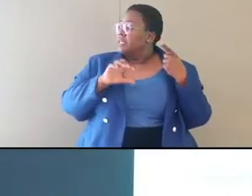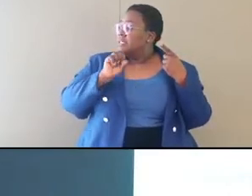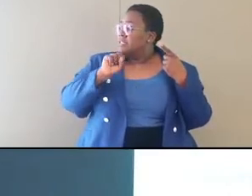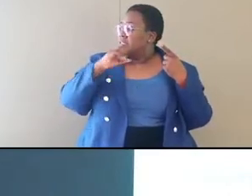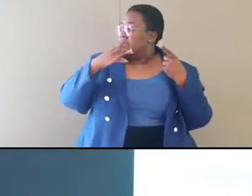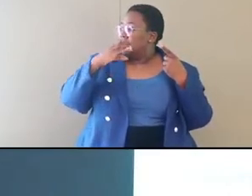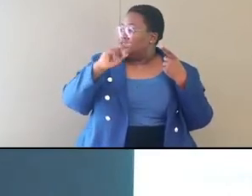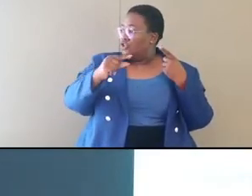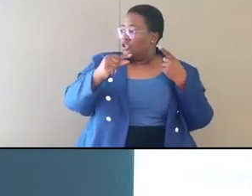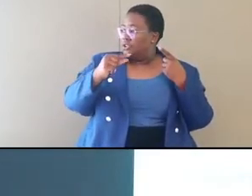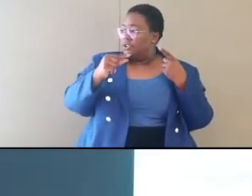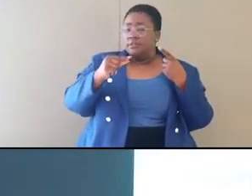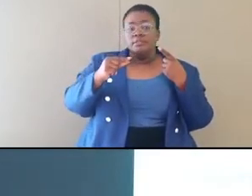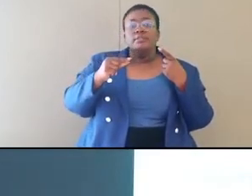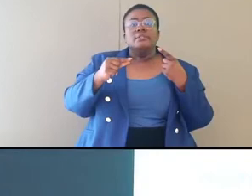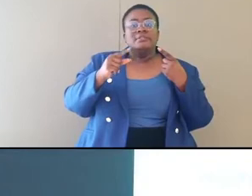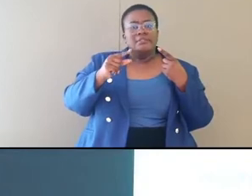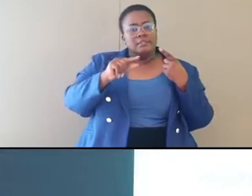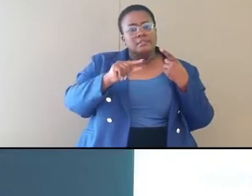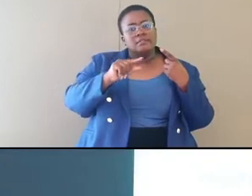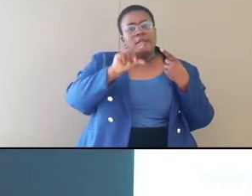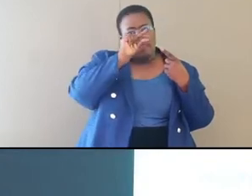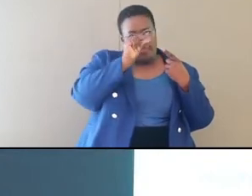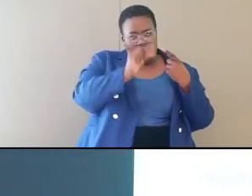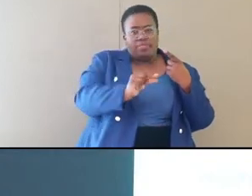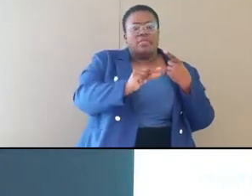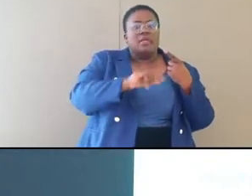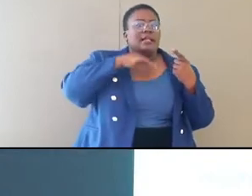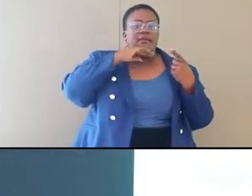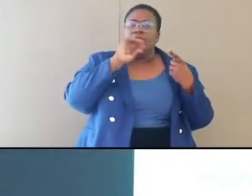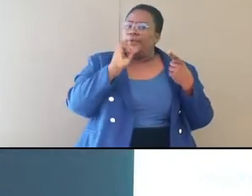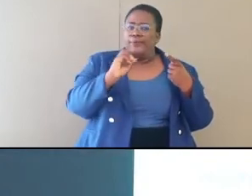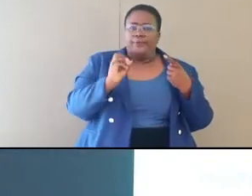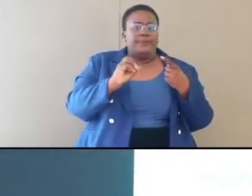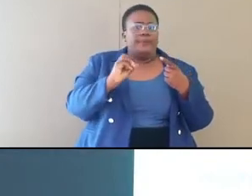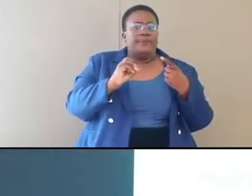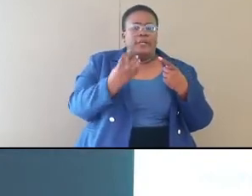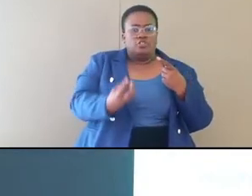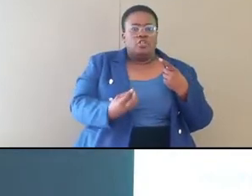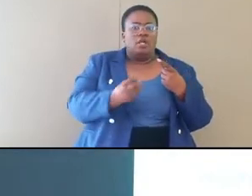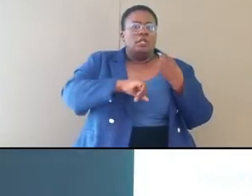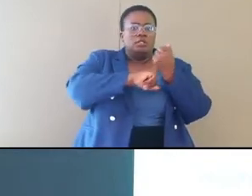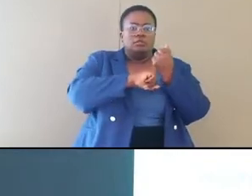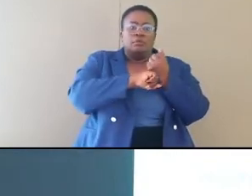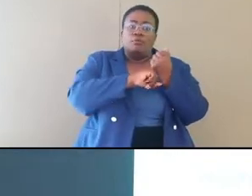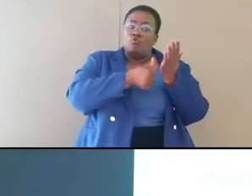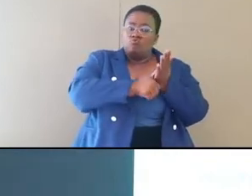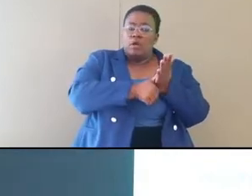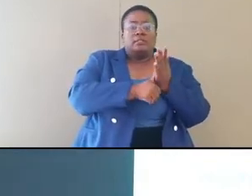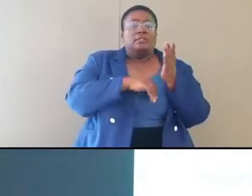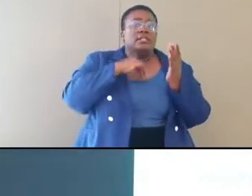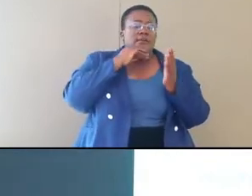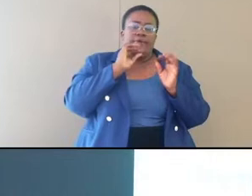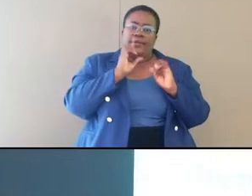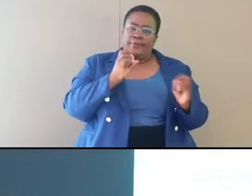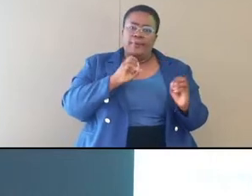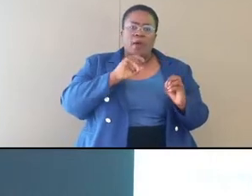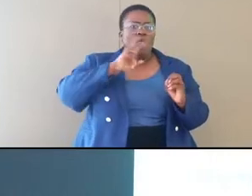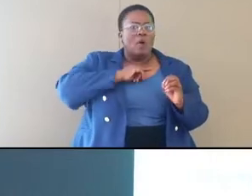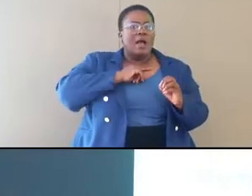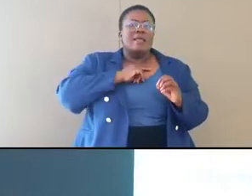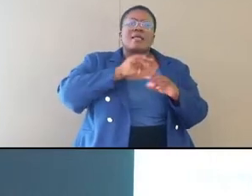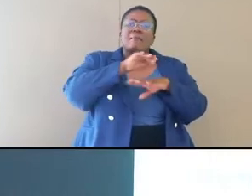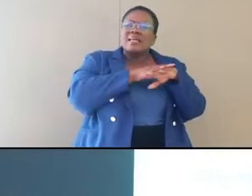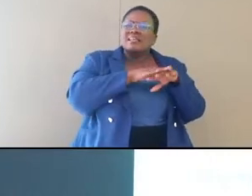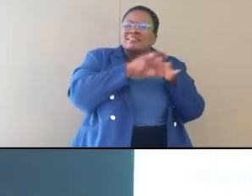value falls short. Out of the principle of adequacy, it's not enough. And this is because it doesn't cover the basic costs. It particularly is problematic.